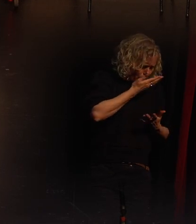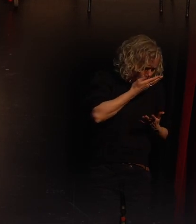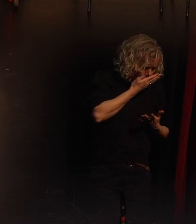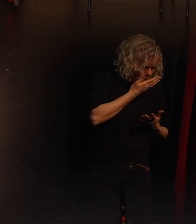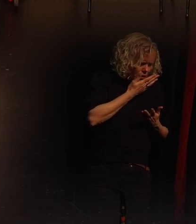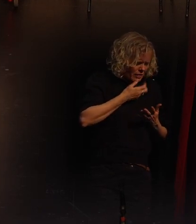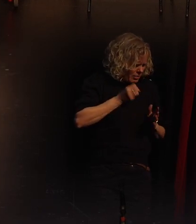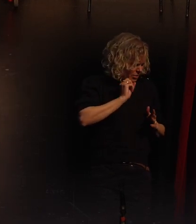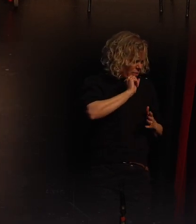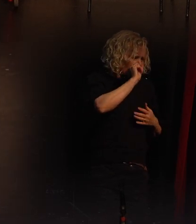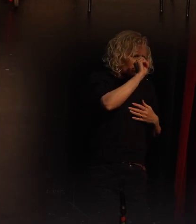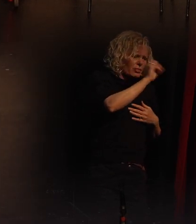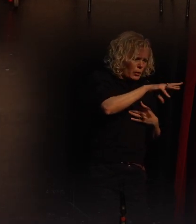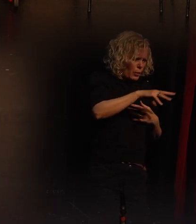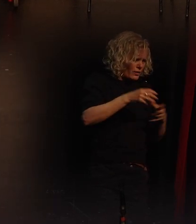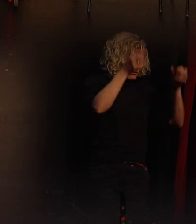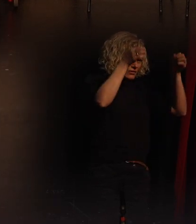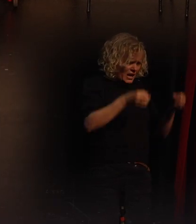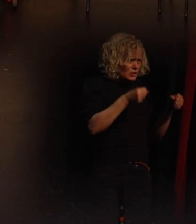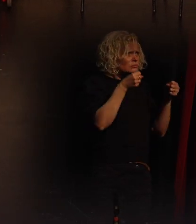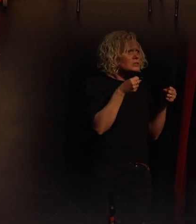and threw it out of his cage.